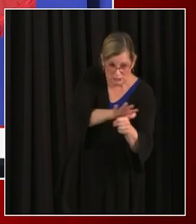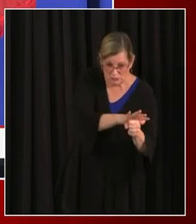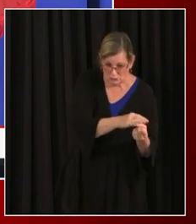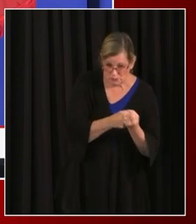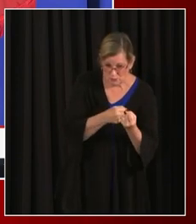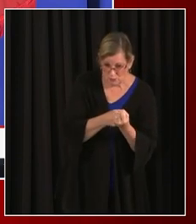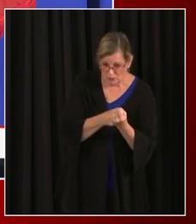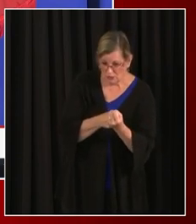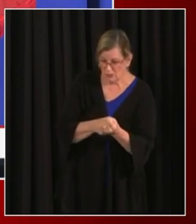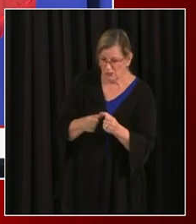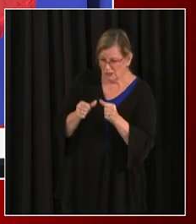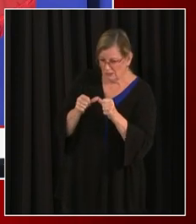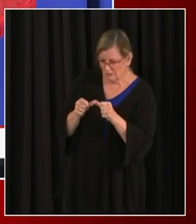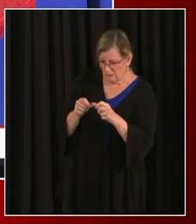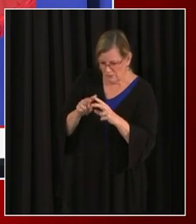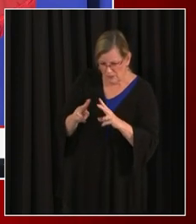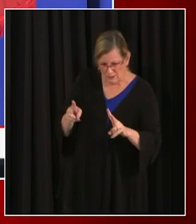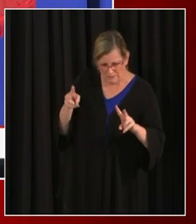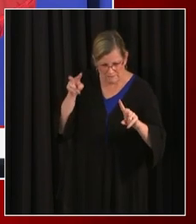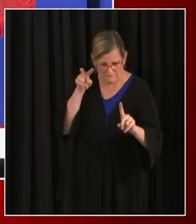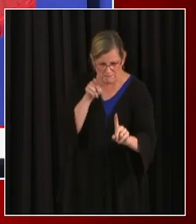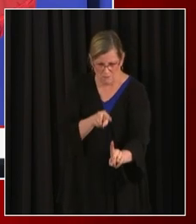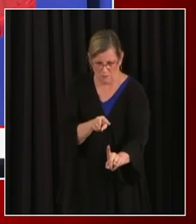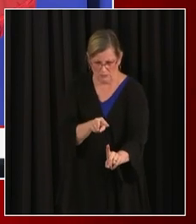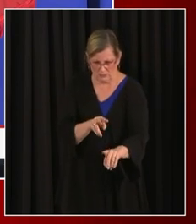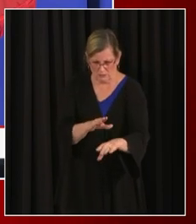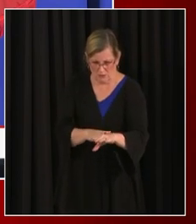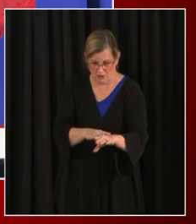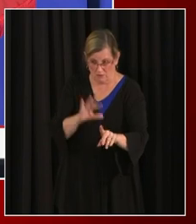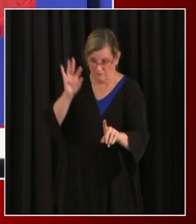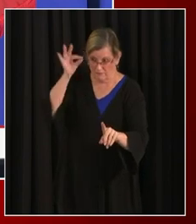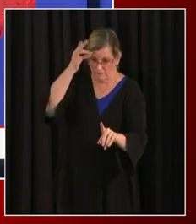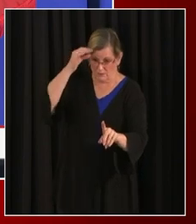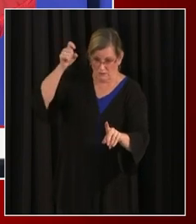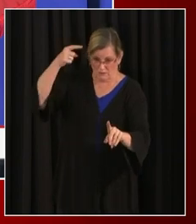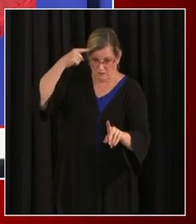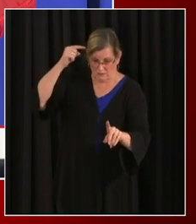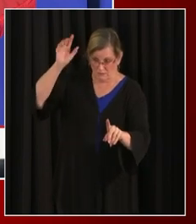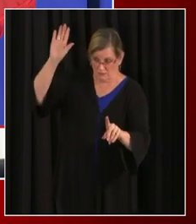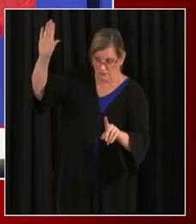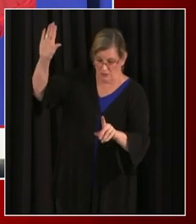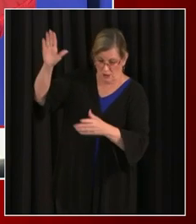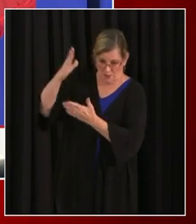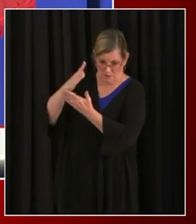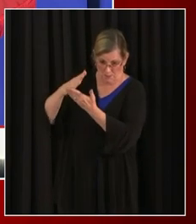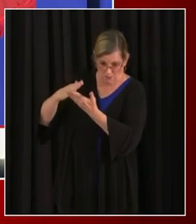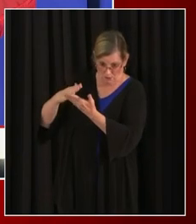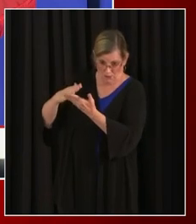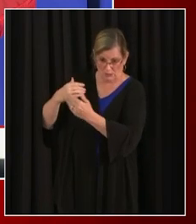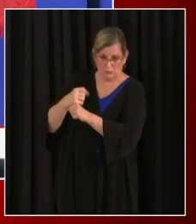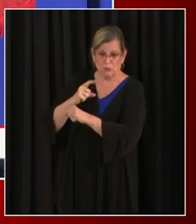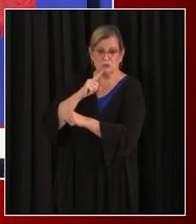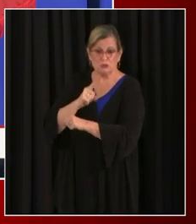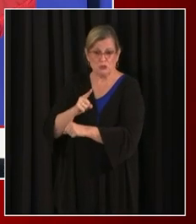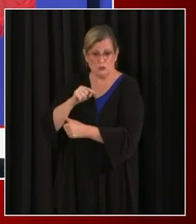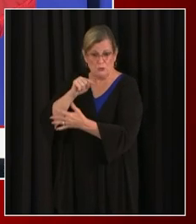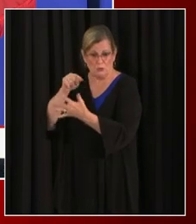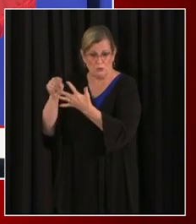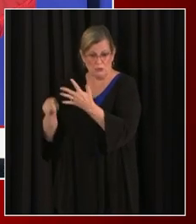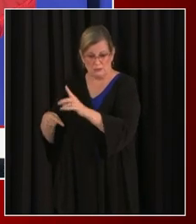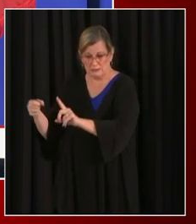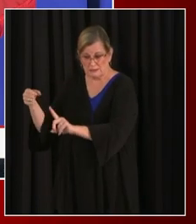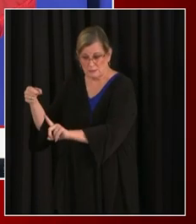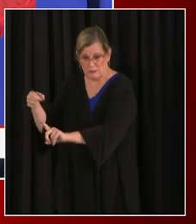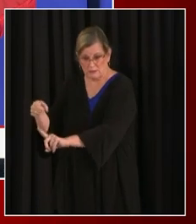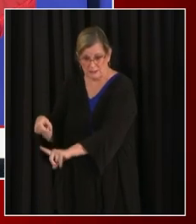continue to be very focused on the federal government doing its part in making sure that those stimulus funds that come